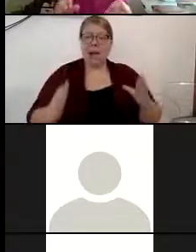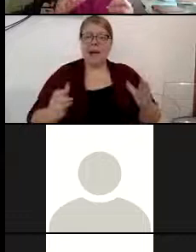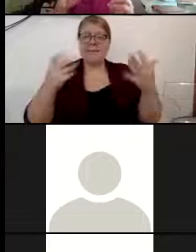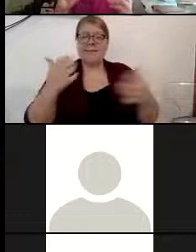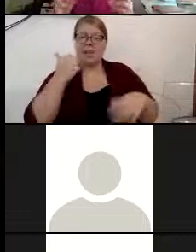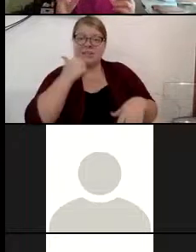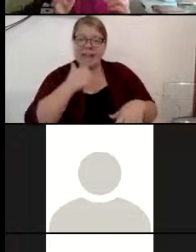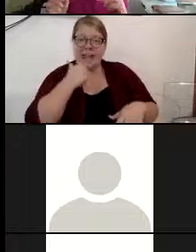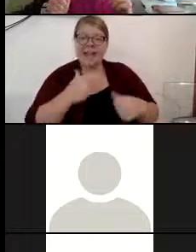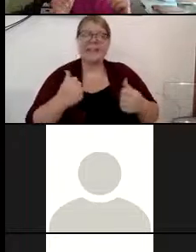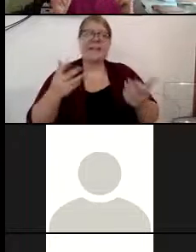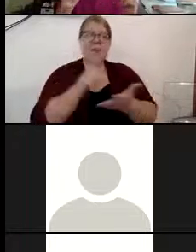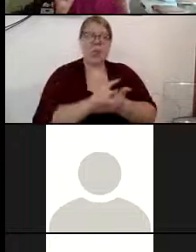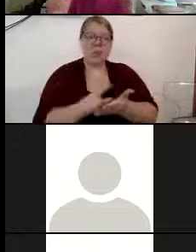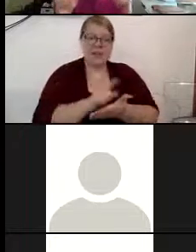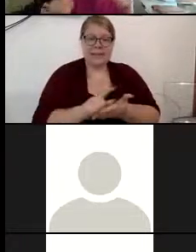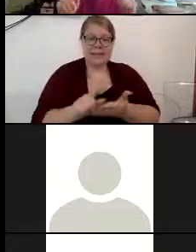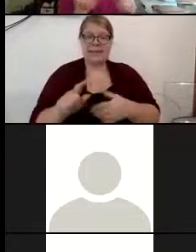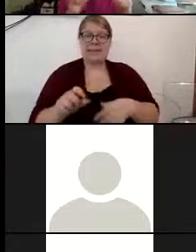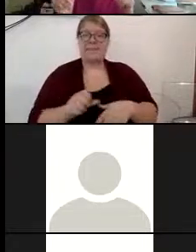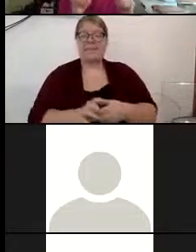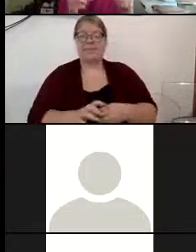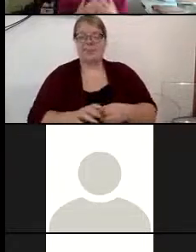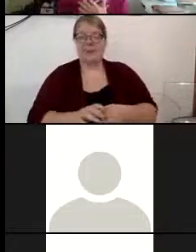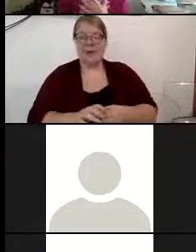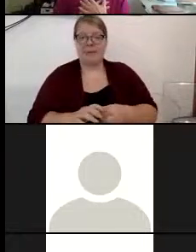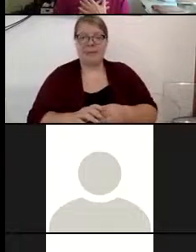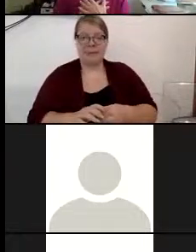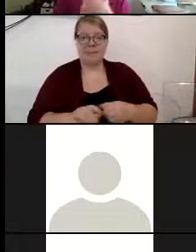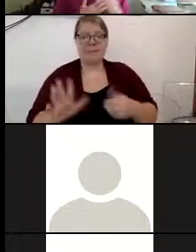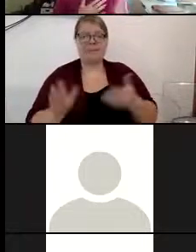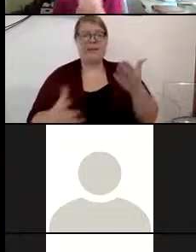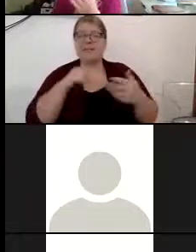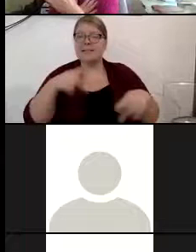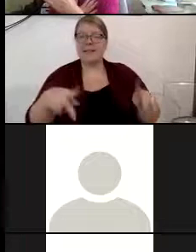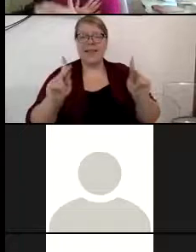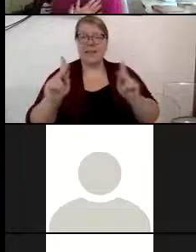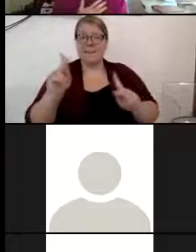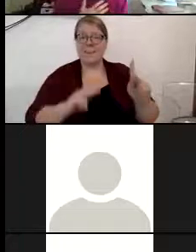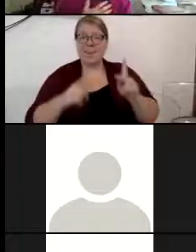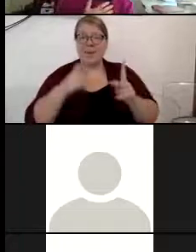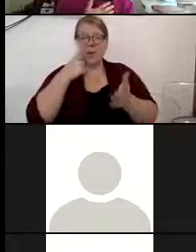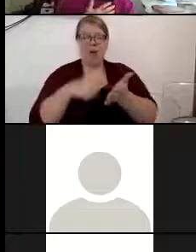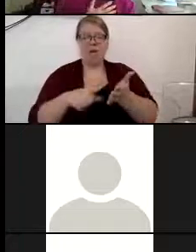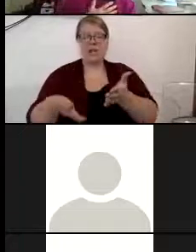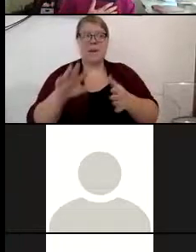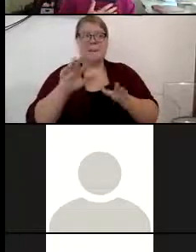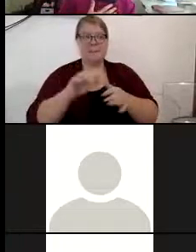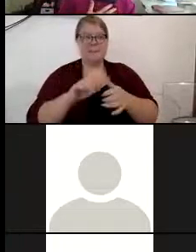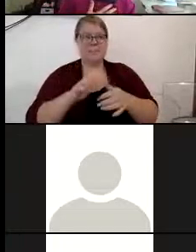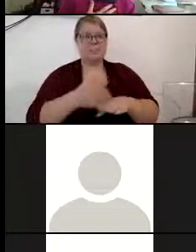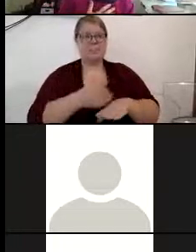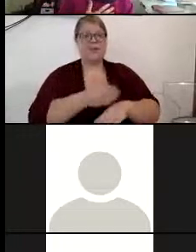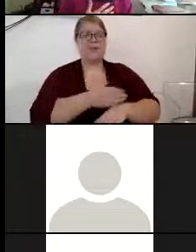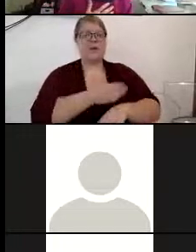all. So that doesn't let people acknowledge that they're moving in the right direction.